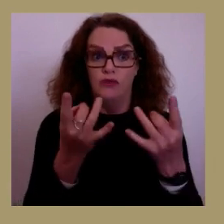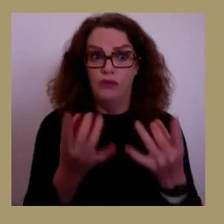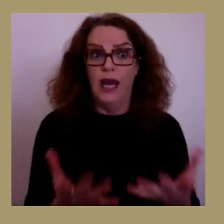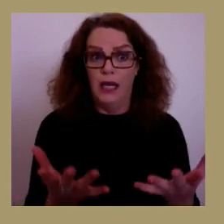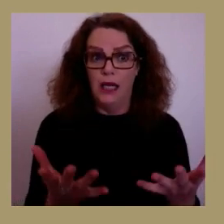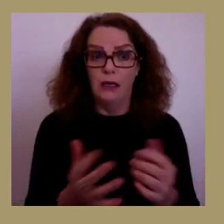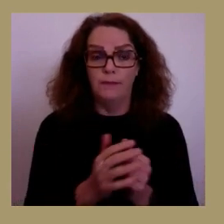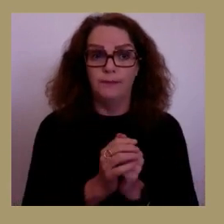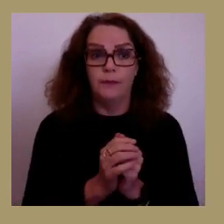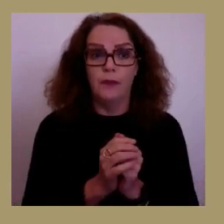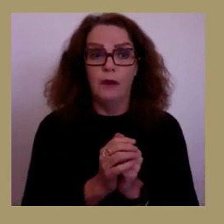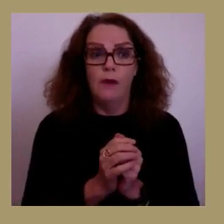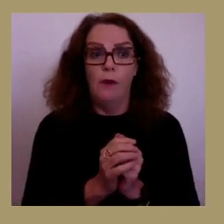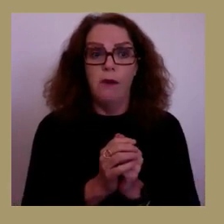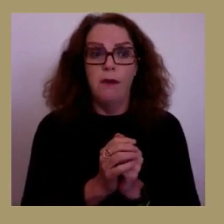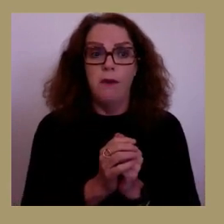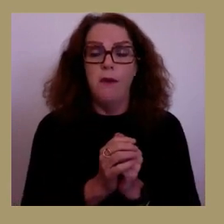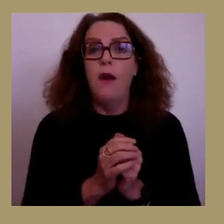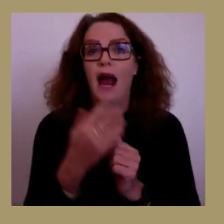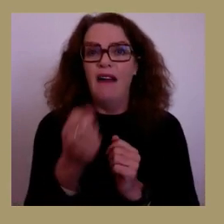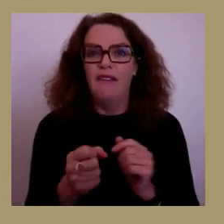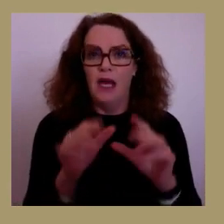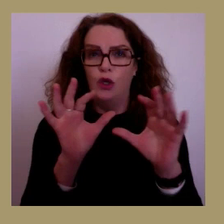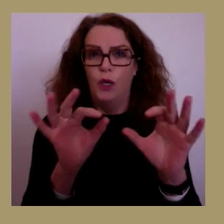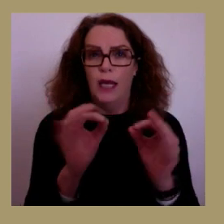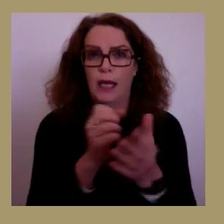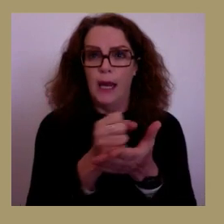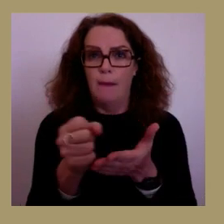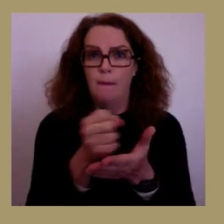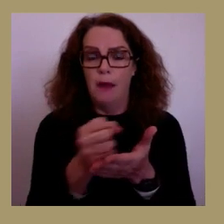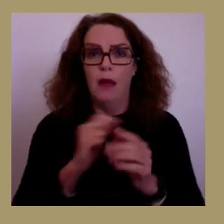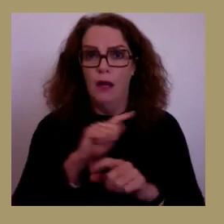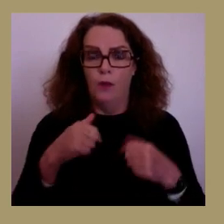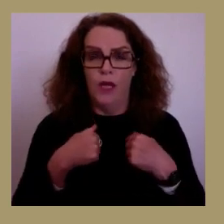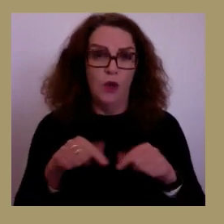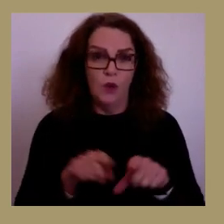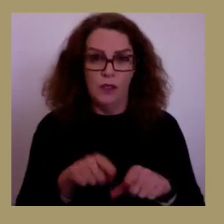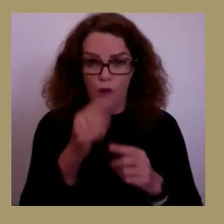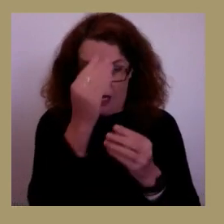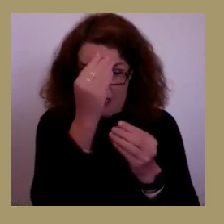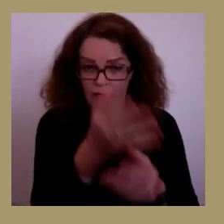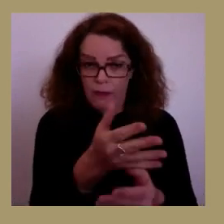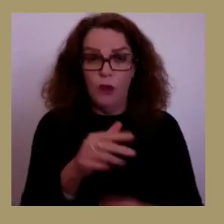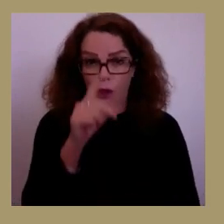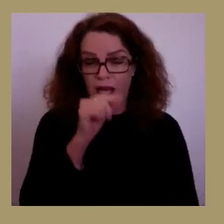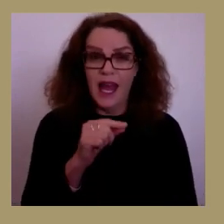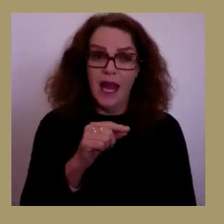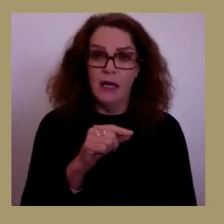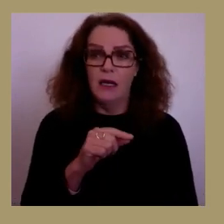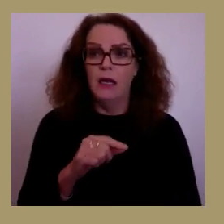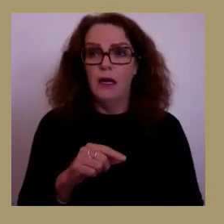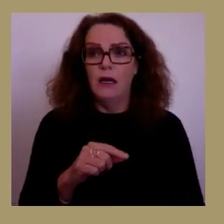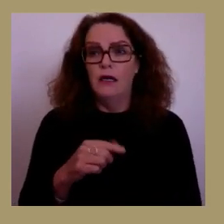number for Senior Cards customers. And we also inform them that it can take, depending on the back-end systems, it can